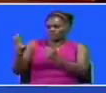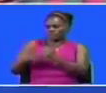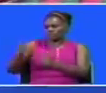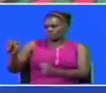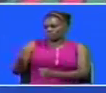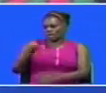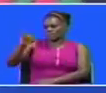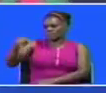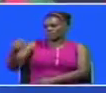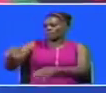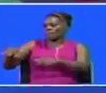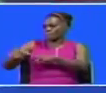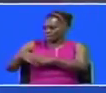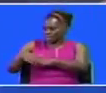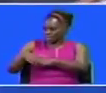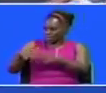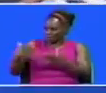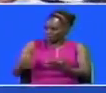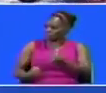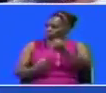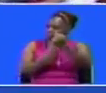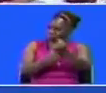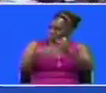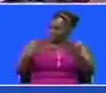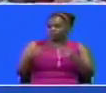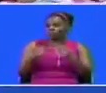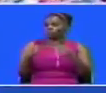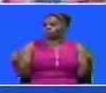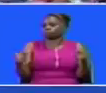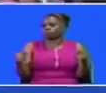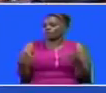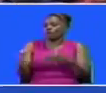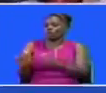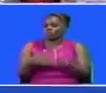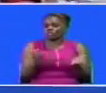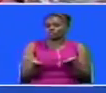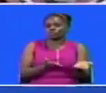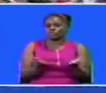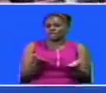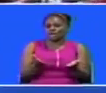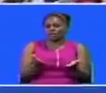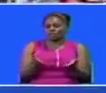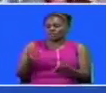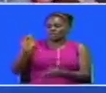January, where members will either give a nod or deny Wabukala a chance to serve as head of the